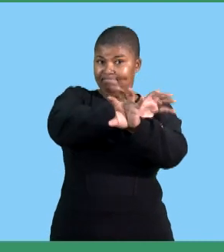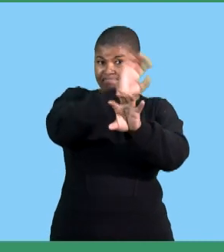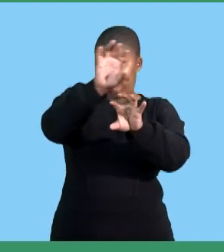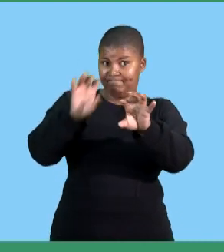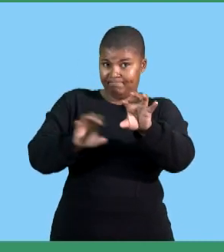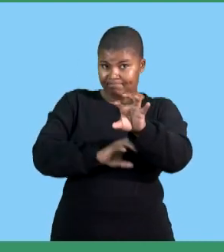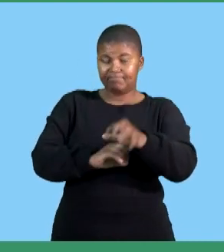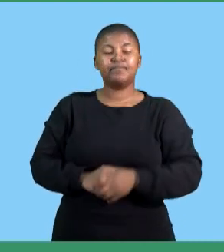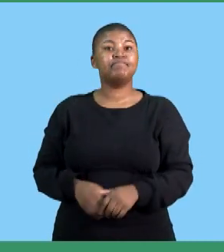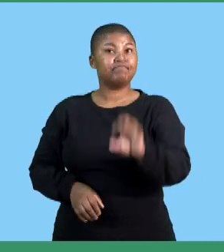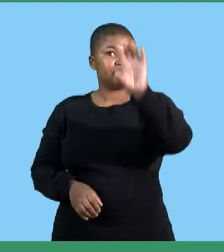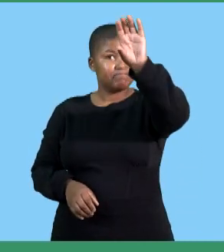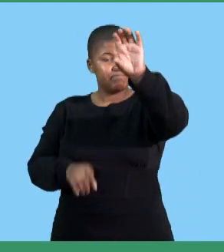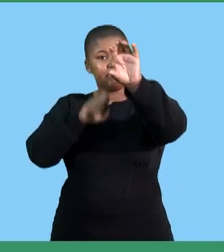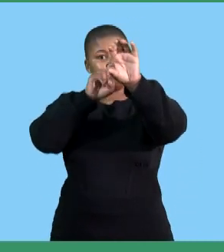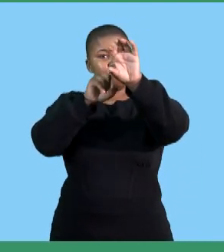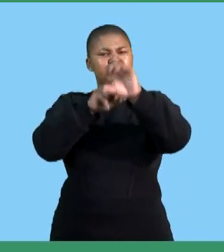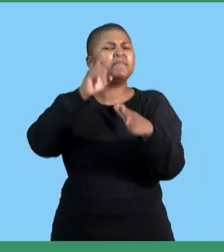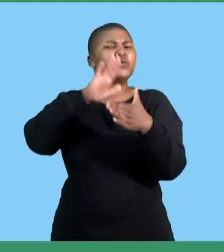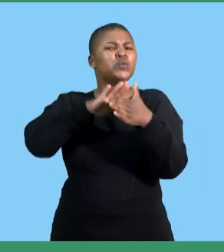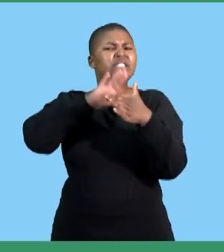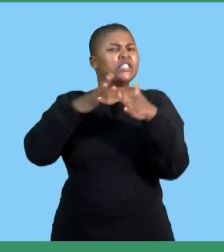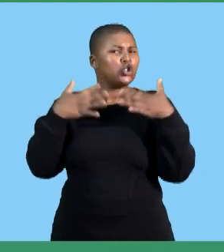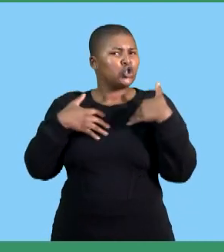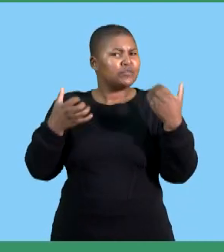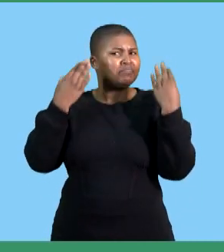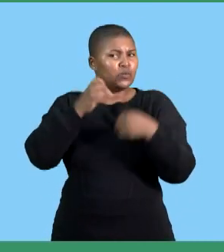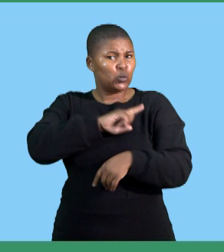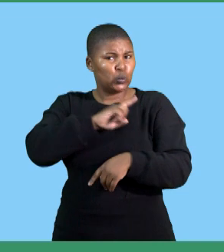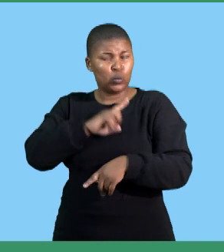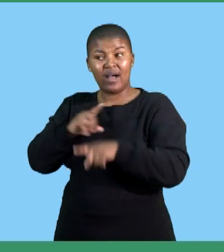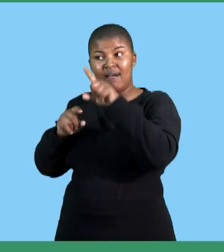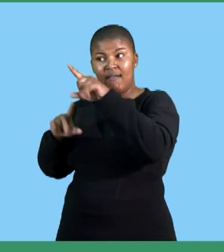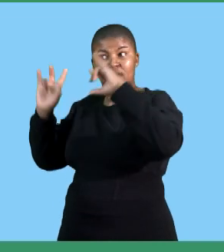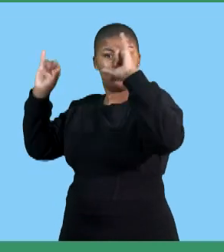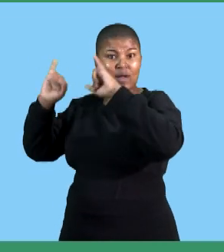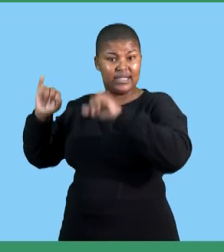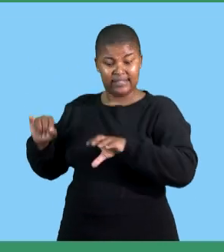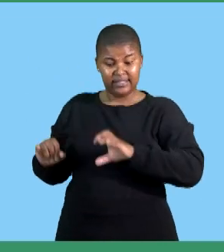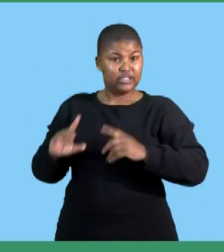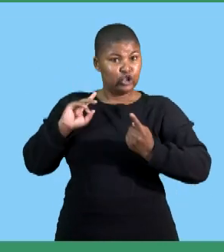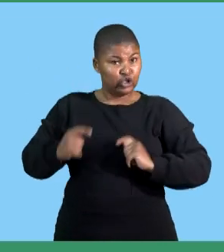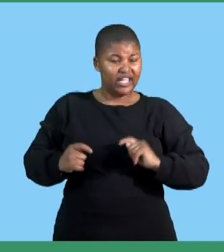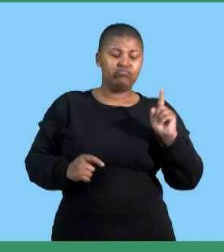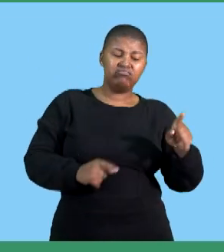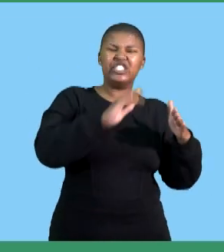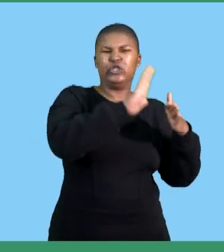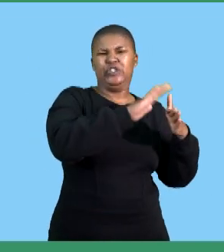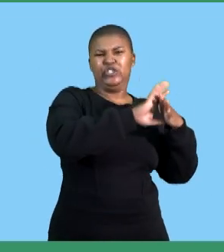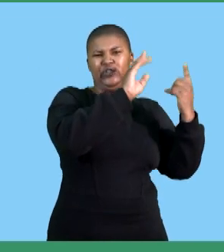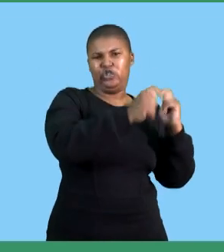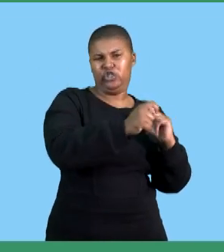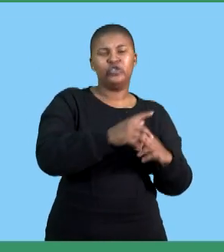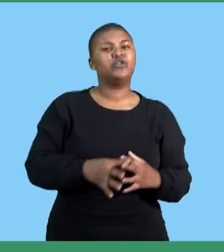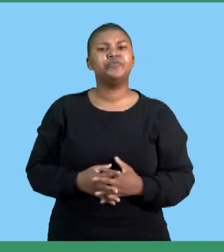at the causes of stress, crisis, change, as well as what is it that causes change in the